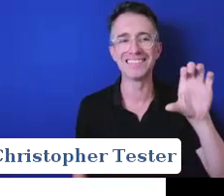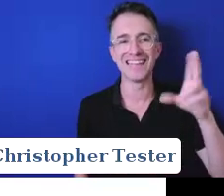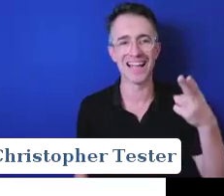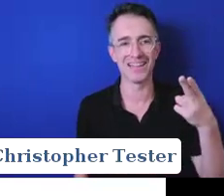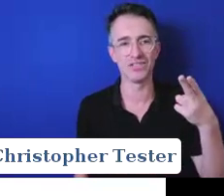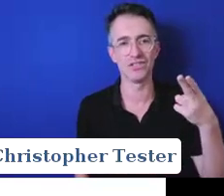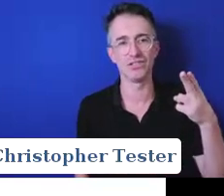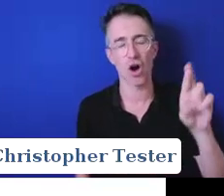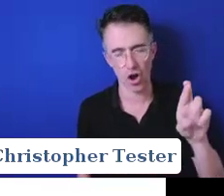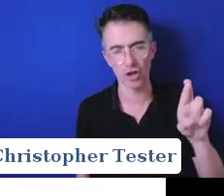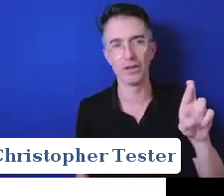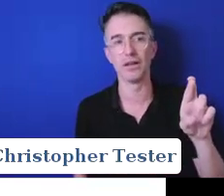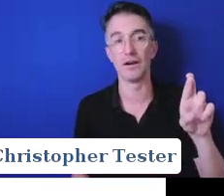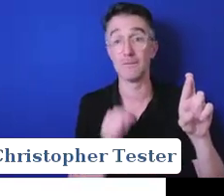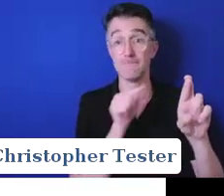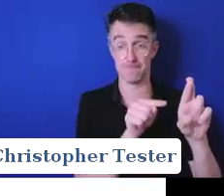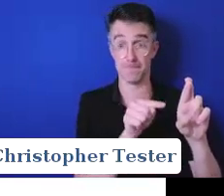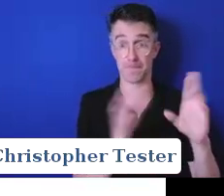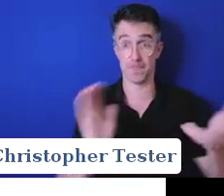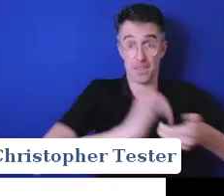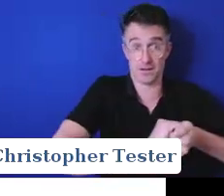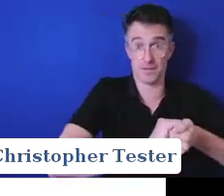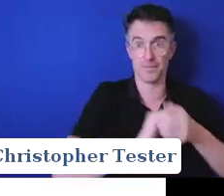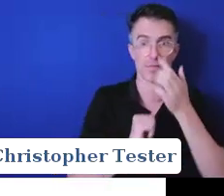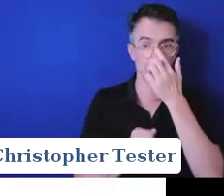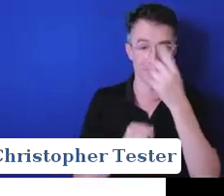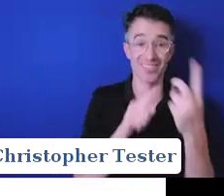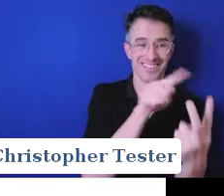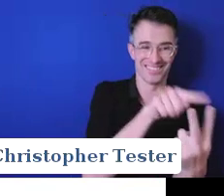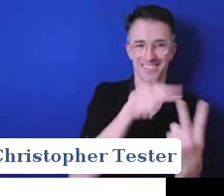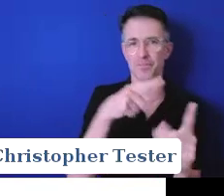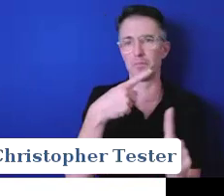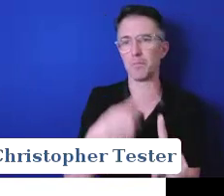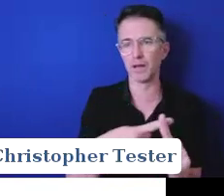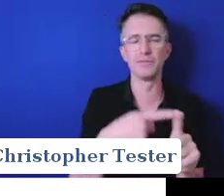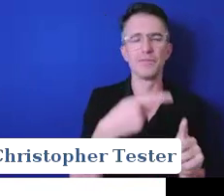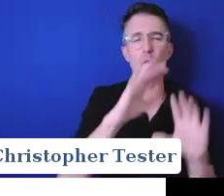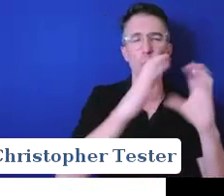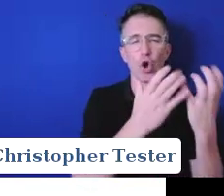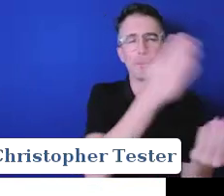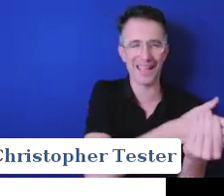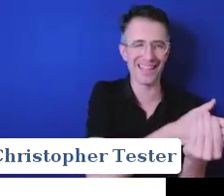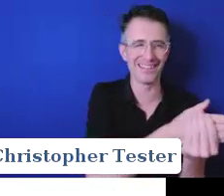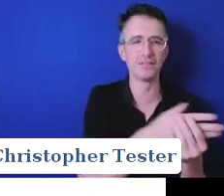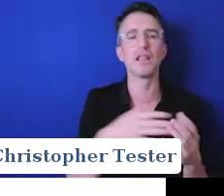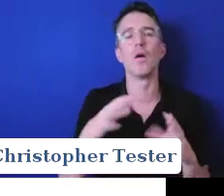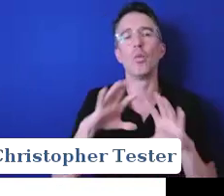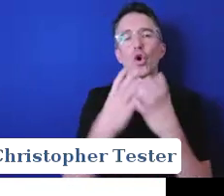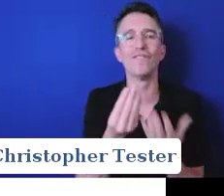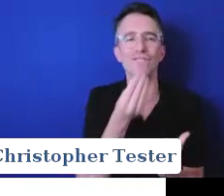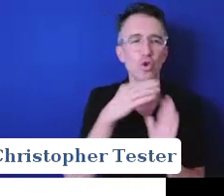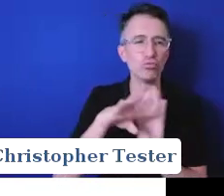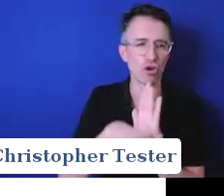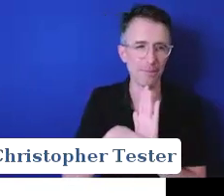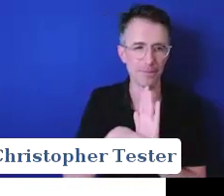Bank. And we have conducted also a targeting of households which have one or